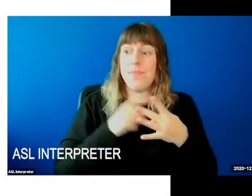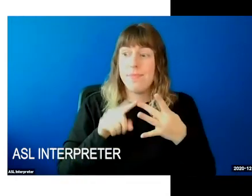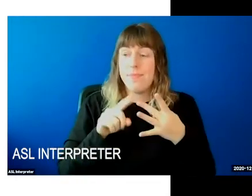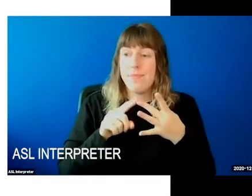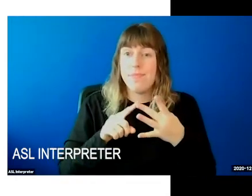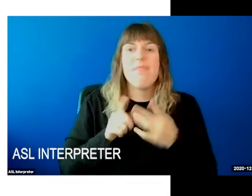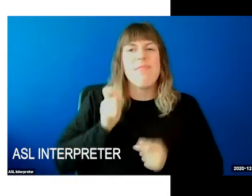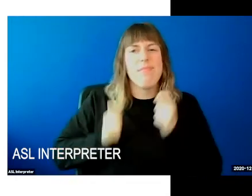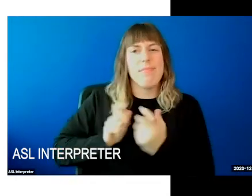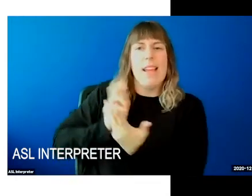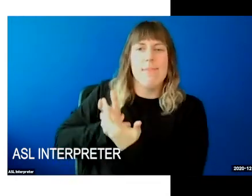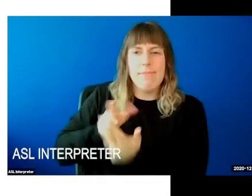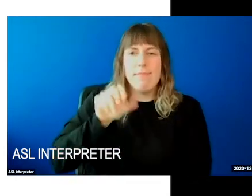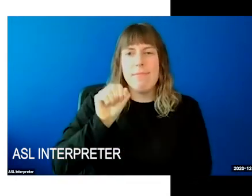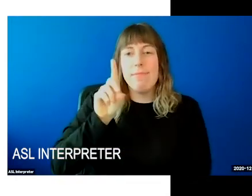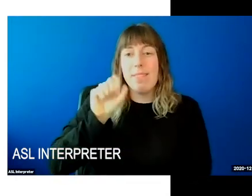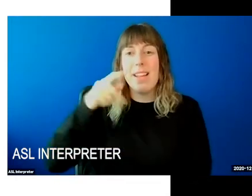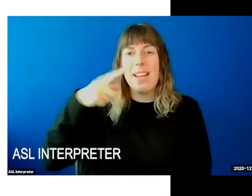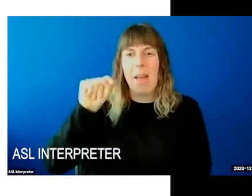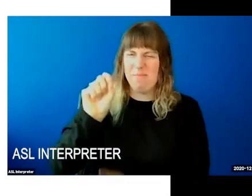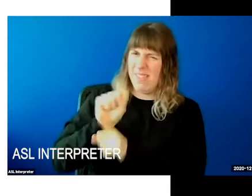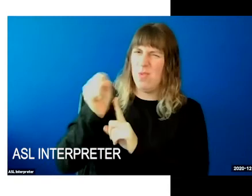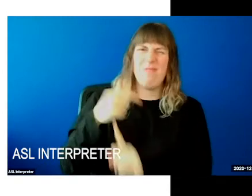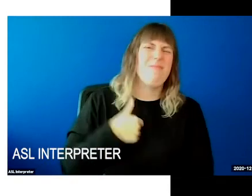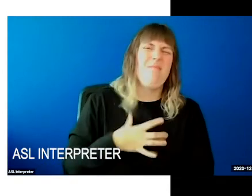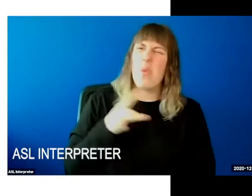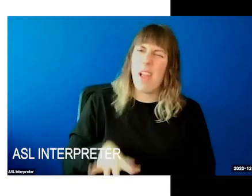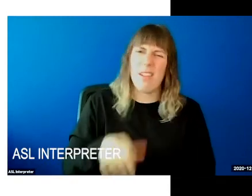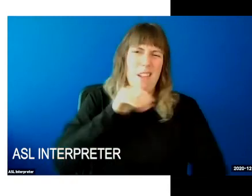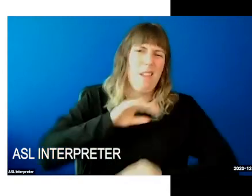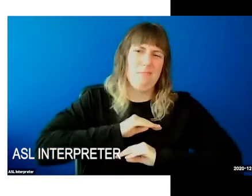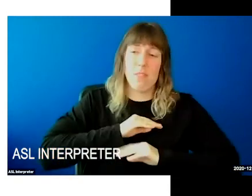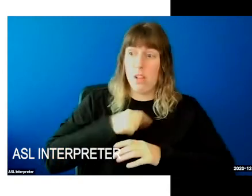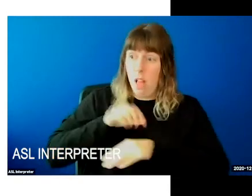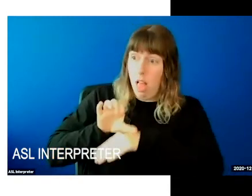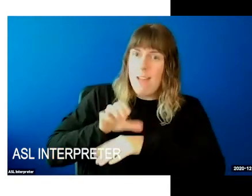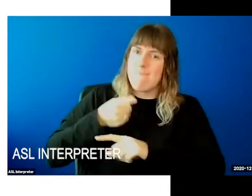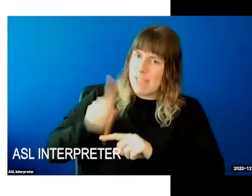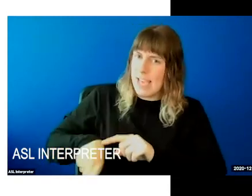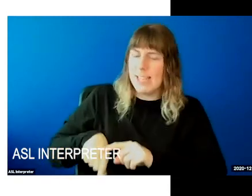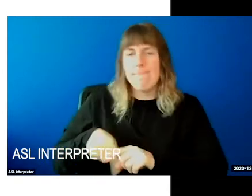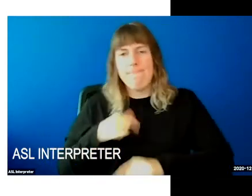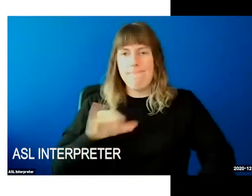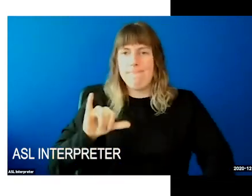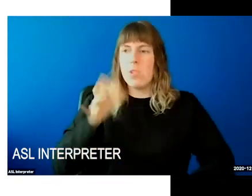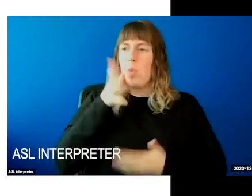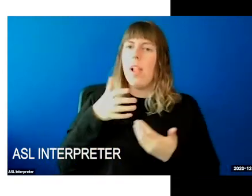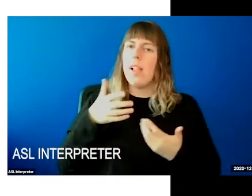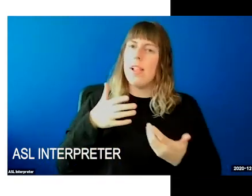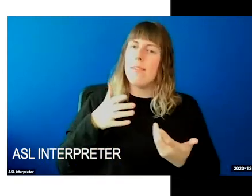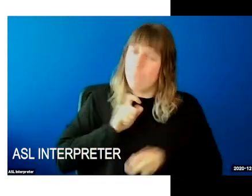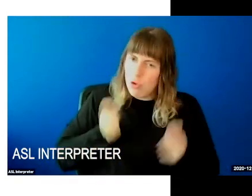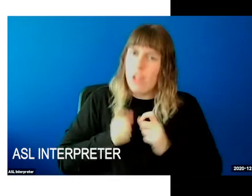Secondly is adapting. The situation's not the way I want it to be. I can't make it the way I want it to be. And so I'm going to try to get on